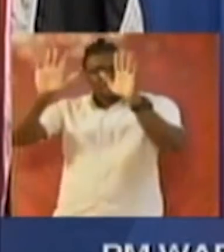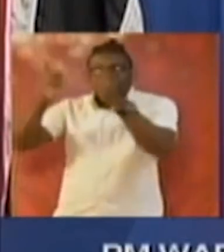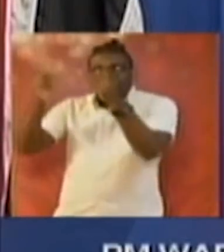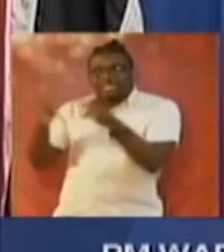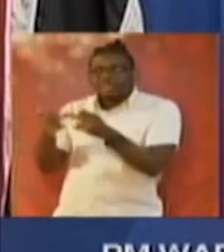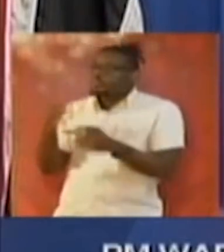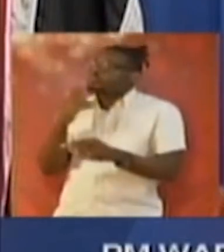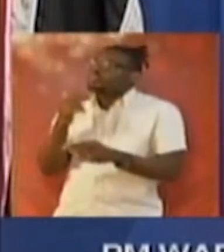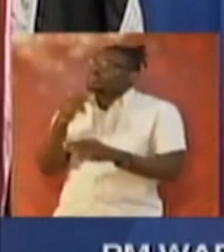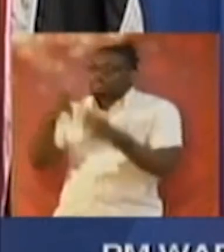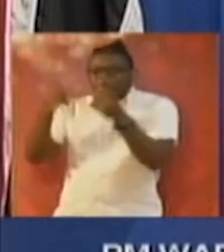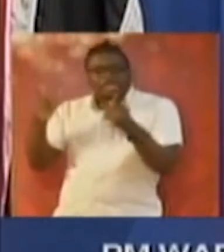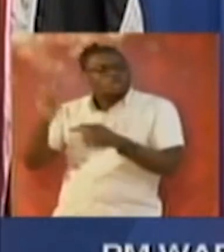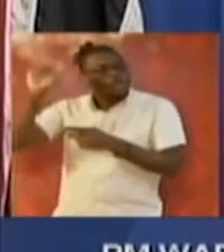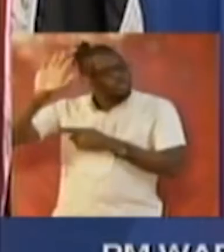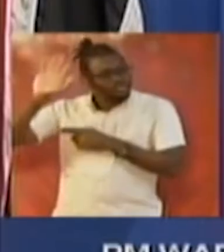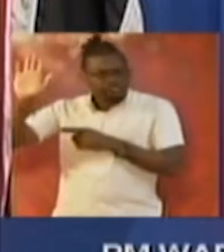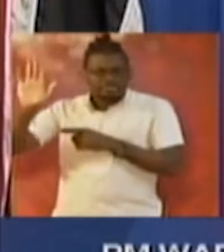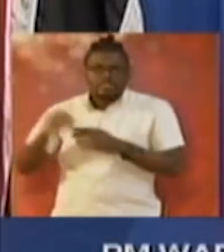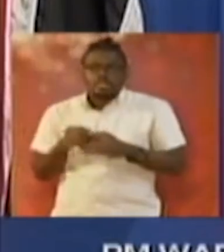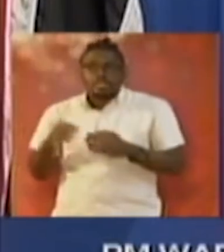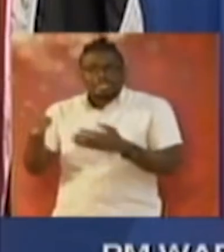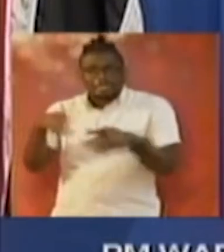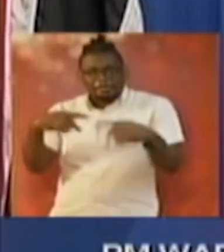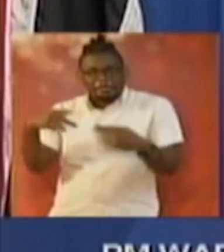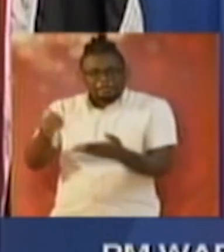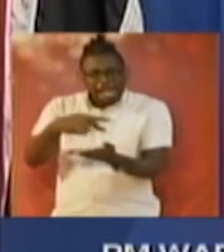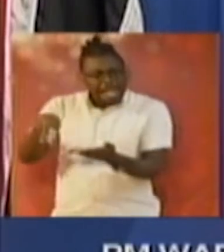but you see these parties you all are organizing there, and we know what you're doing.